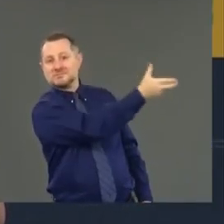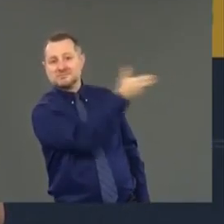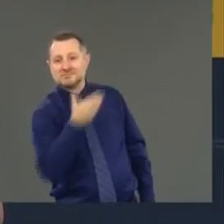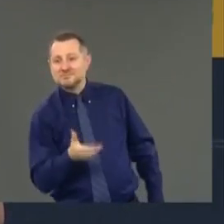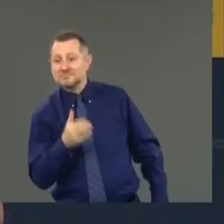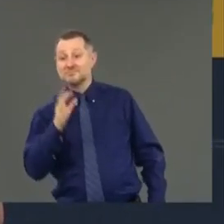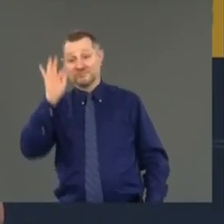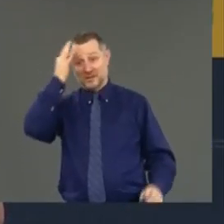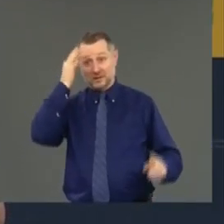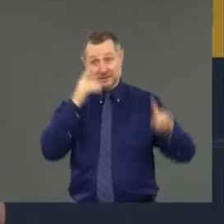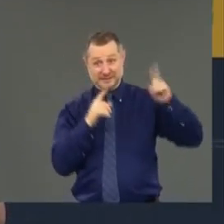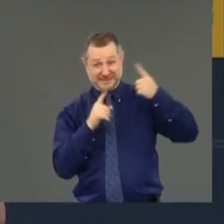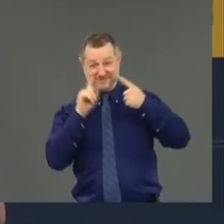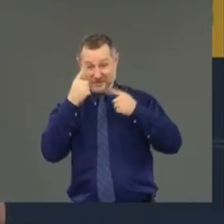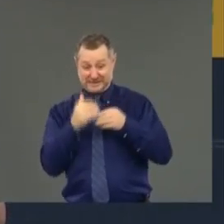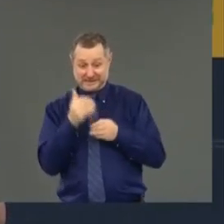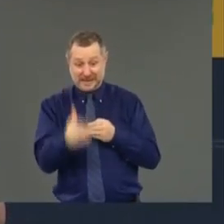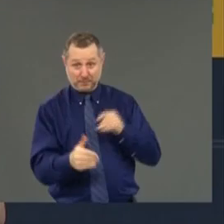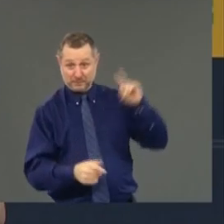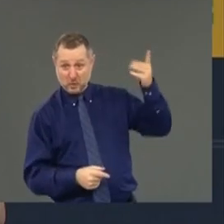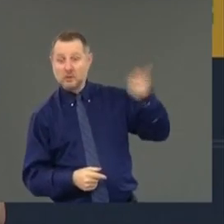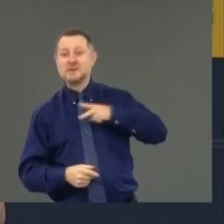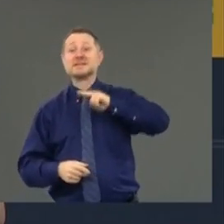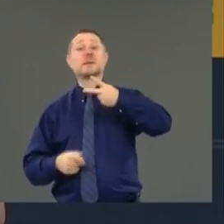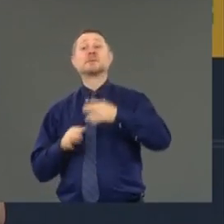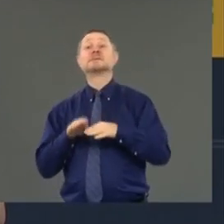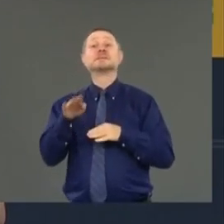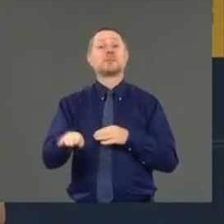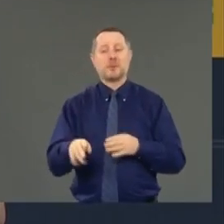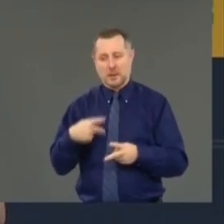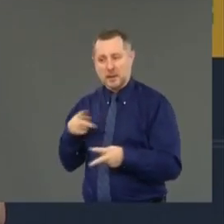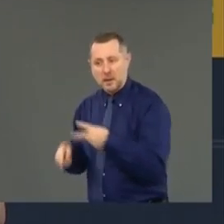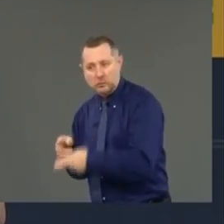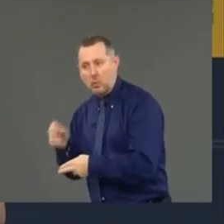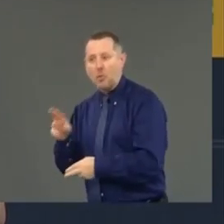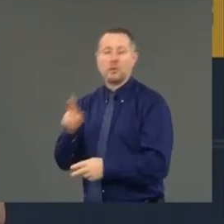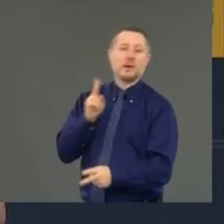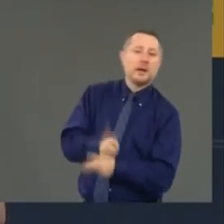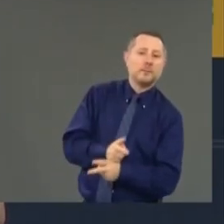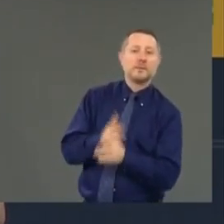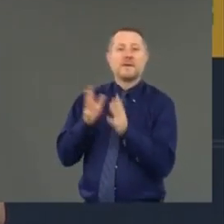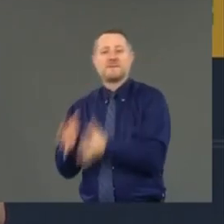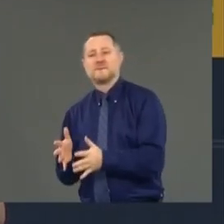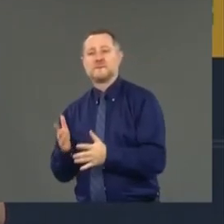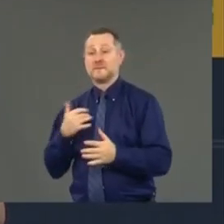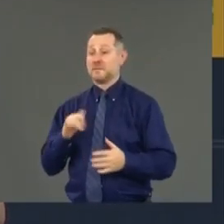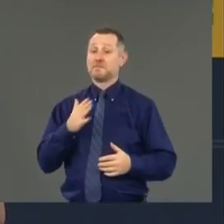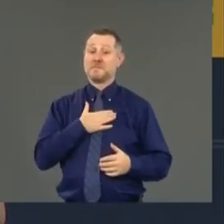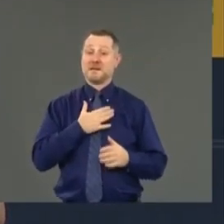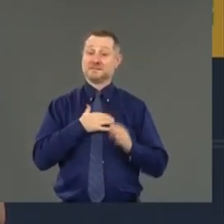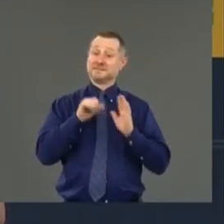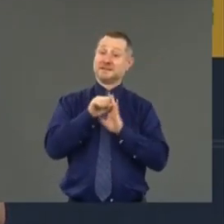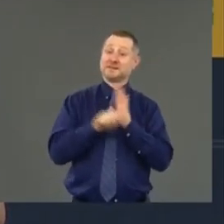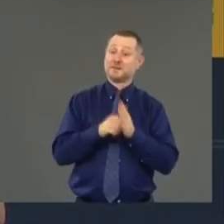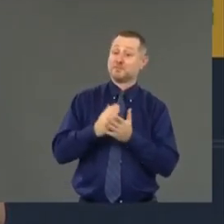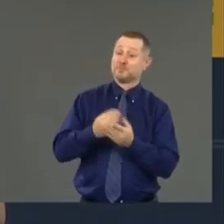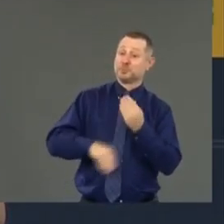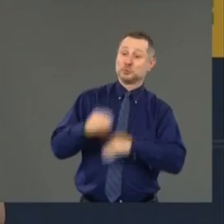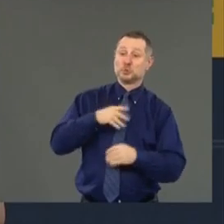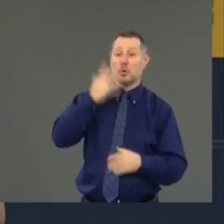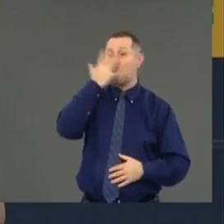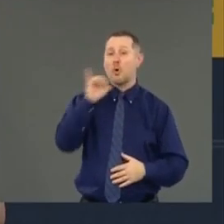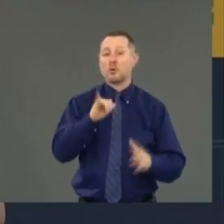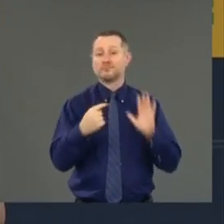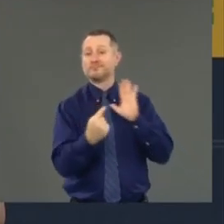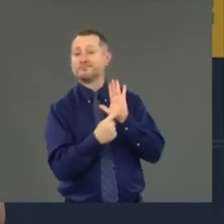Finish step one, then go to step two. What's my state budget going to look like? I can tell you what it looks like if I don't get funding from Washington. 20%